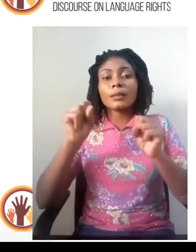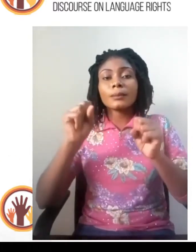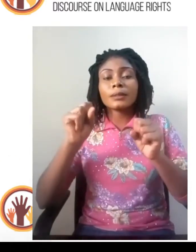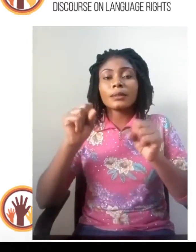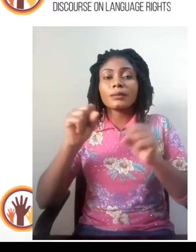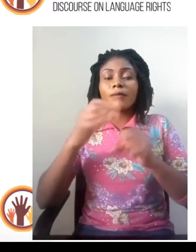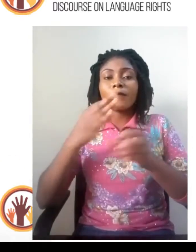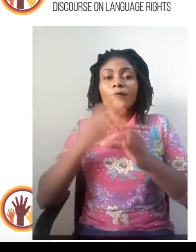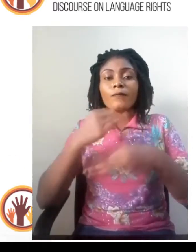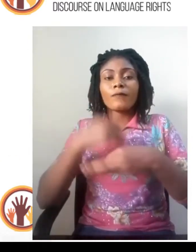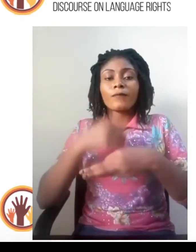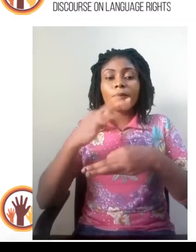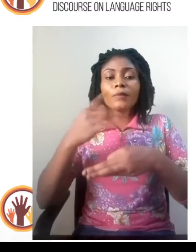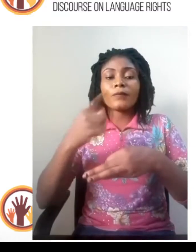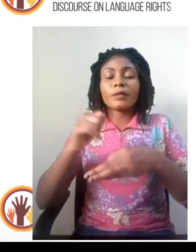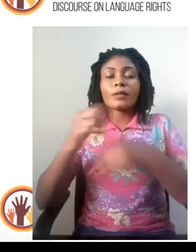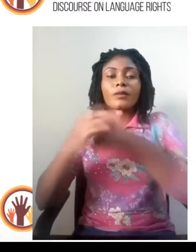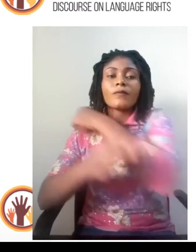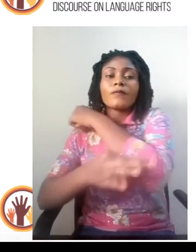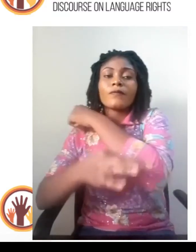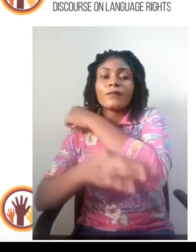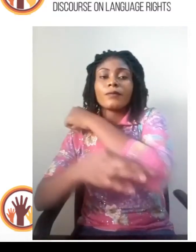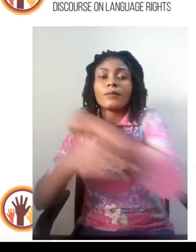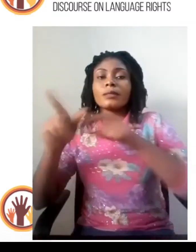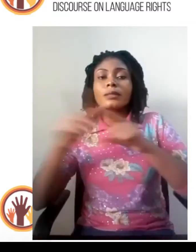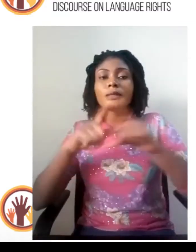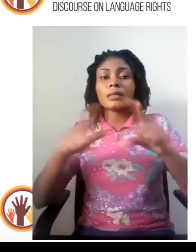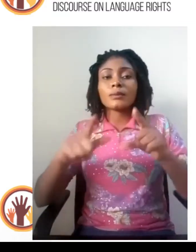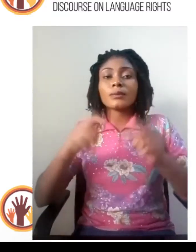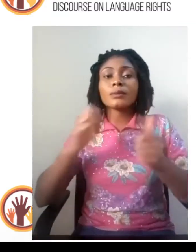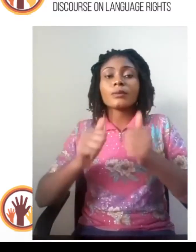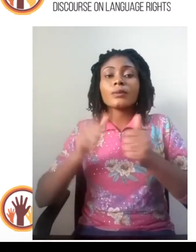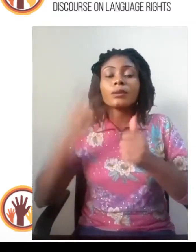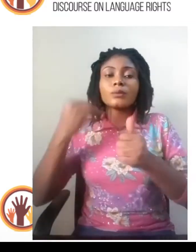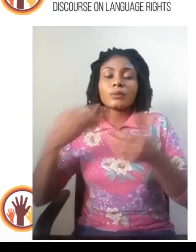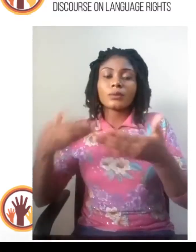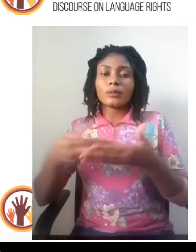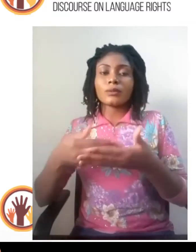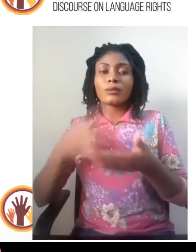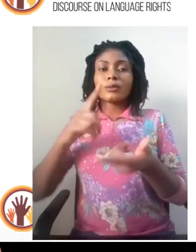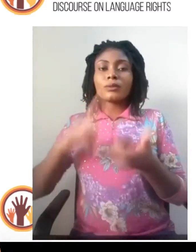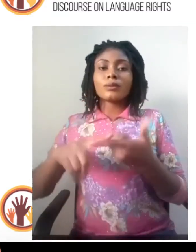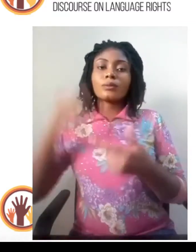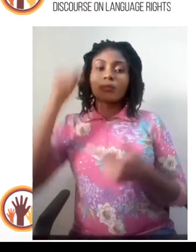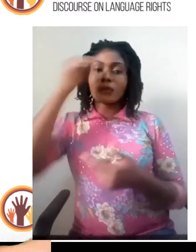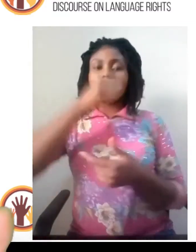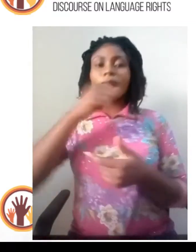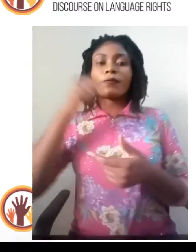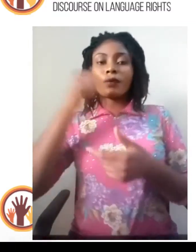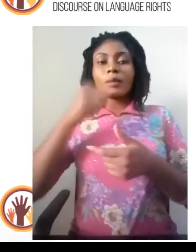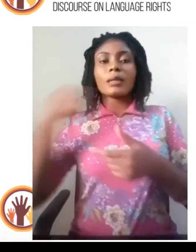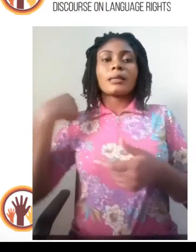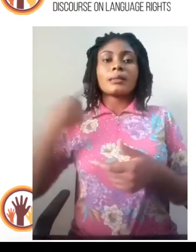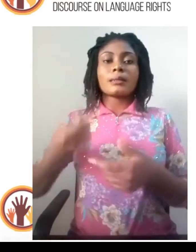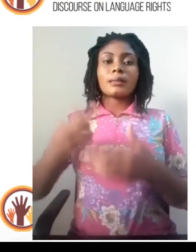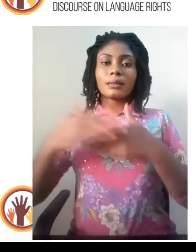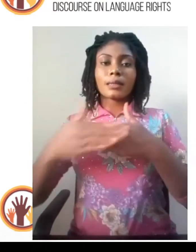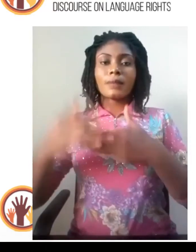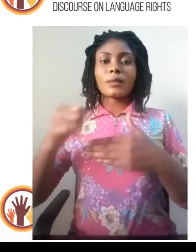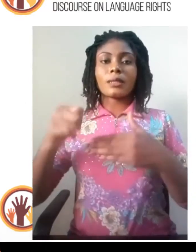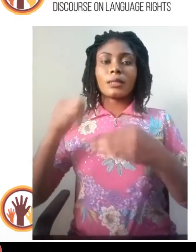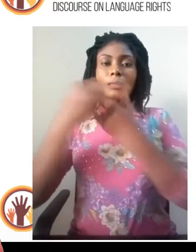which of course was introduced into Africa since after the independence of the various